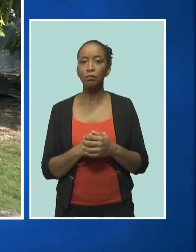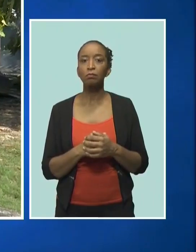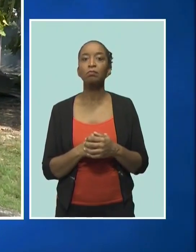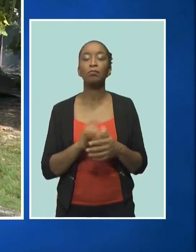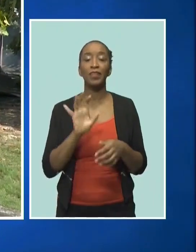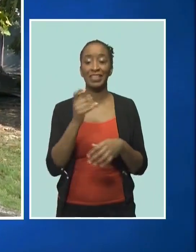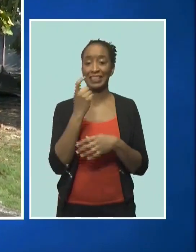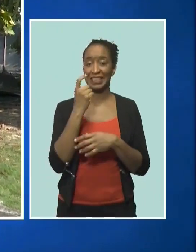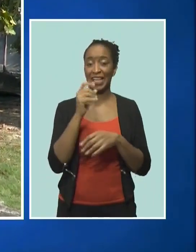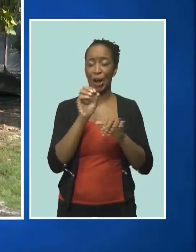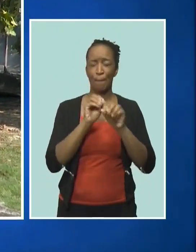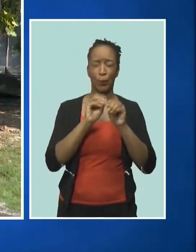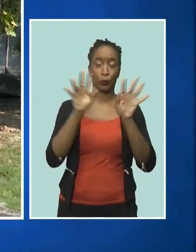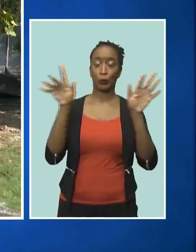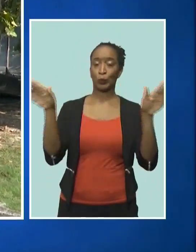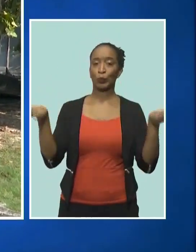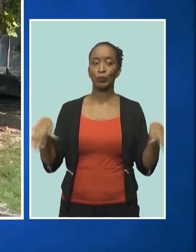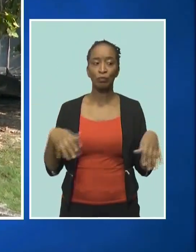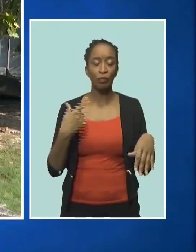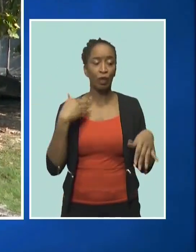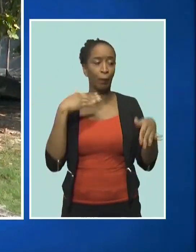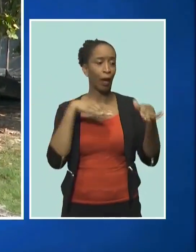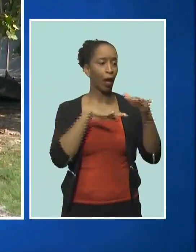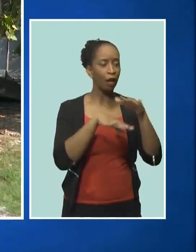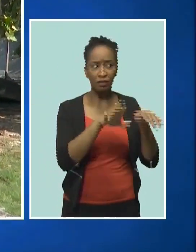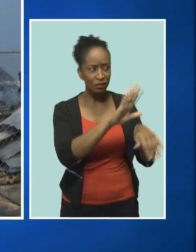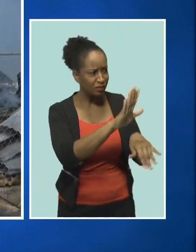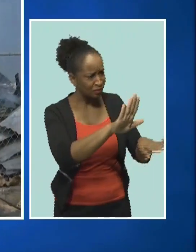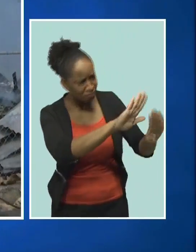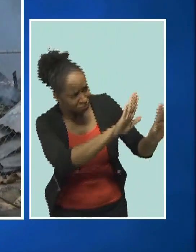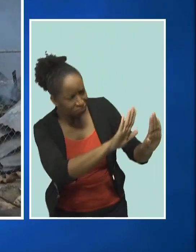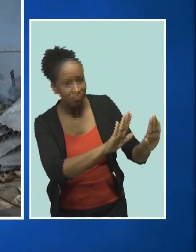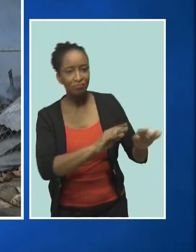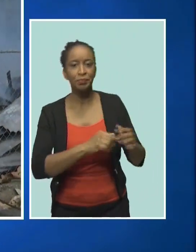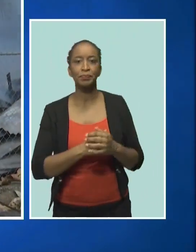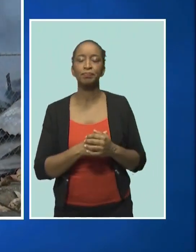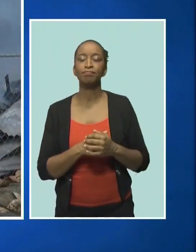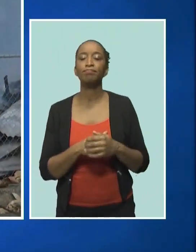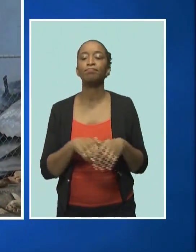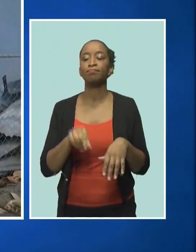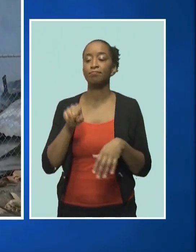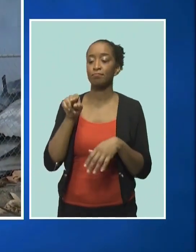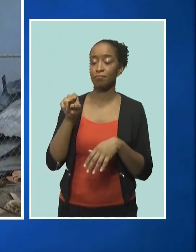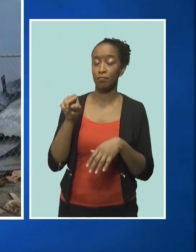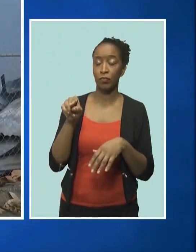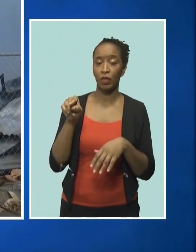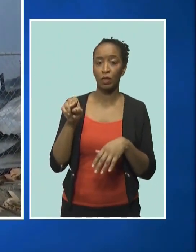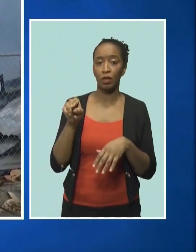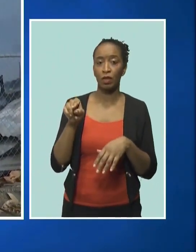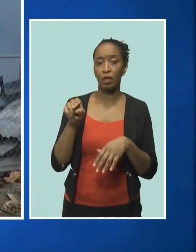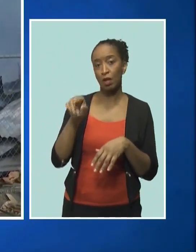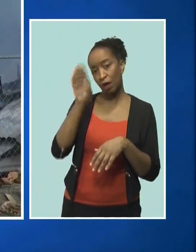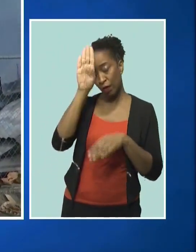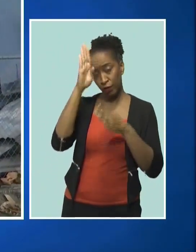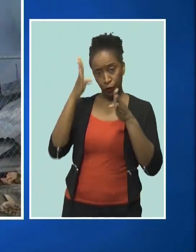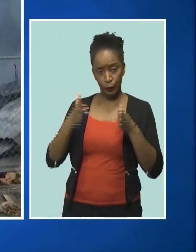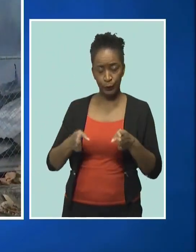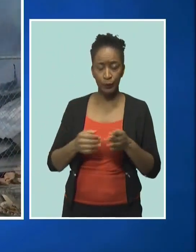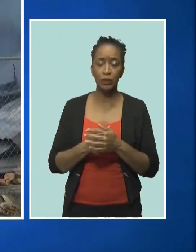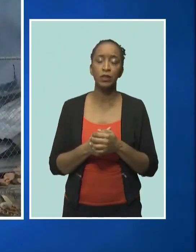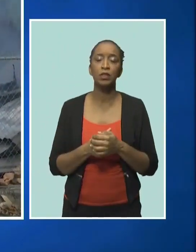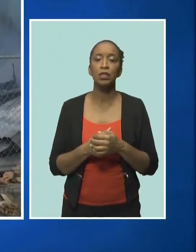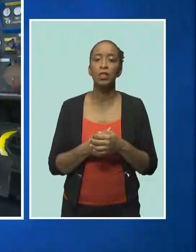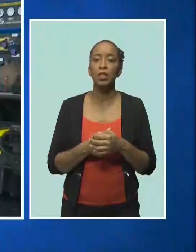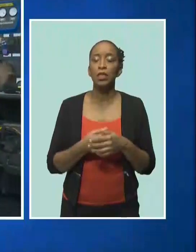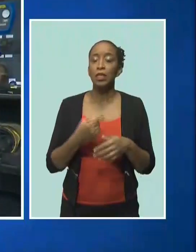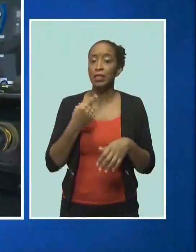fly. But I was going back in the house, she said, man, don't go back inside there. Meanwhile, station officer with the Barbados Fire Service, Roger Bourne, says